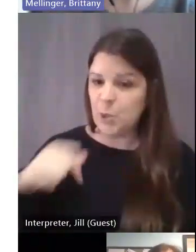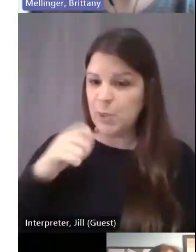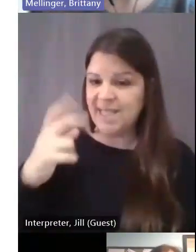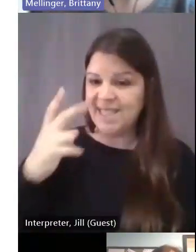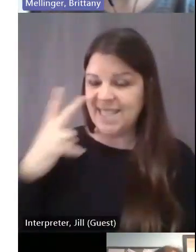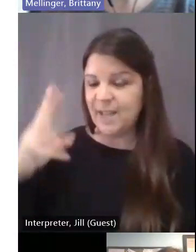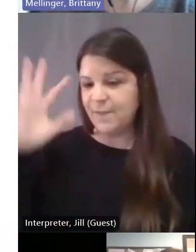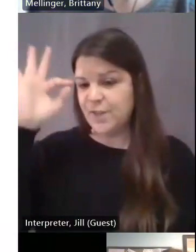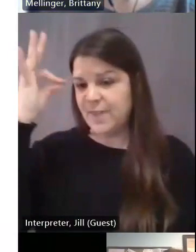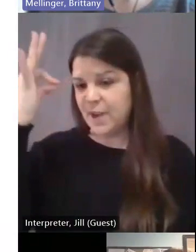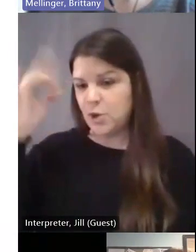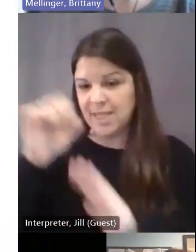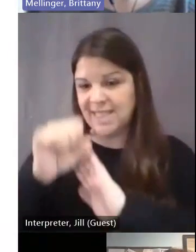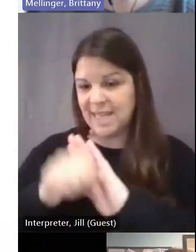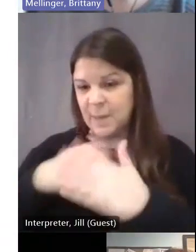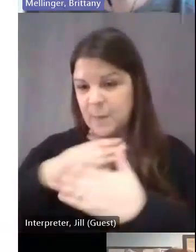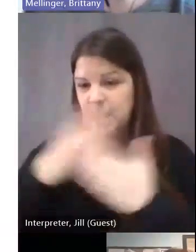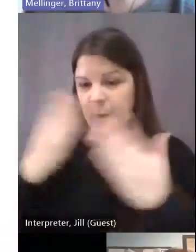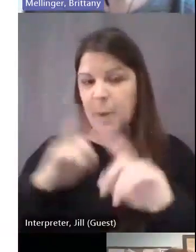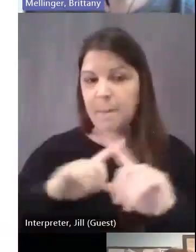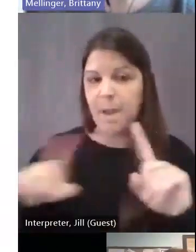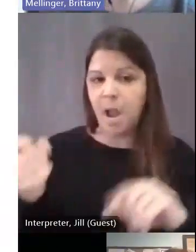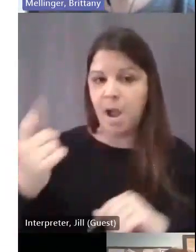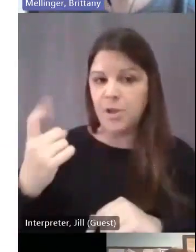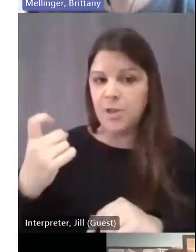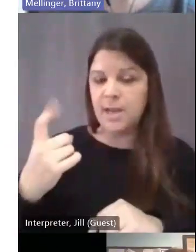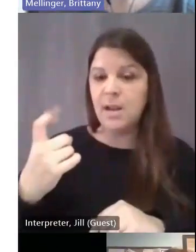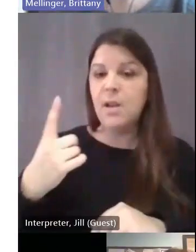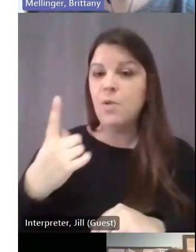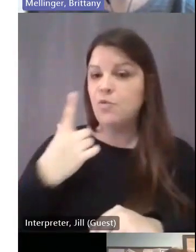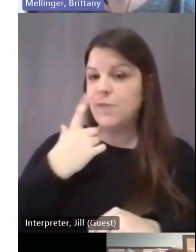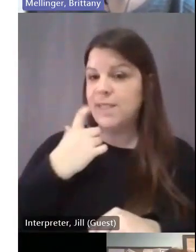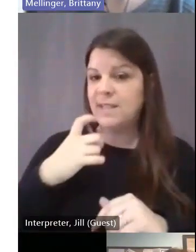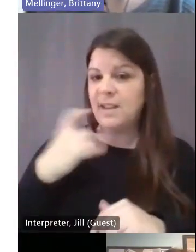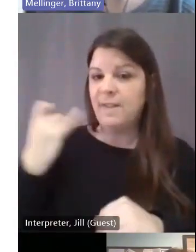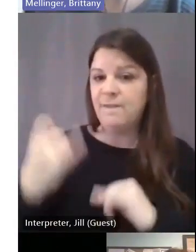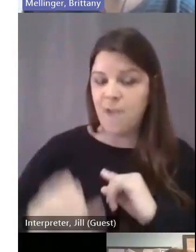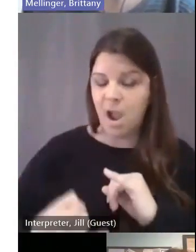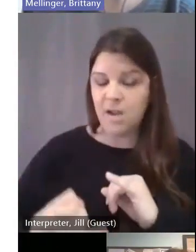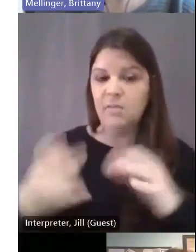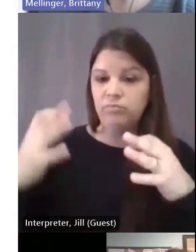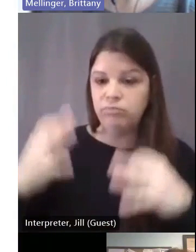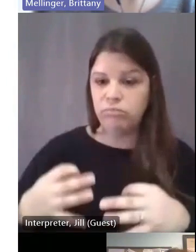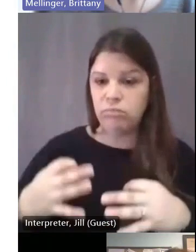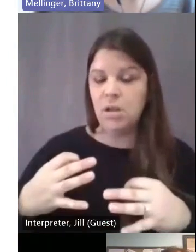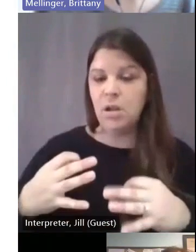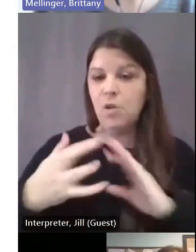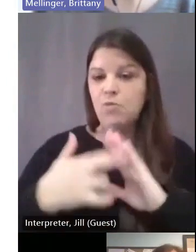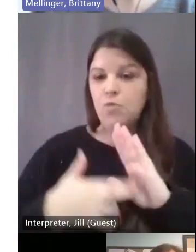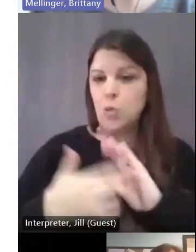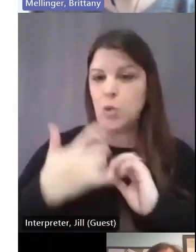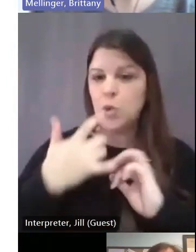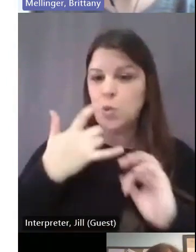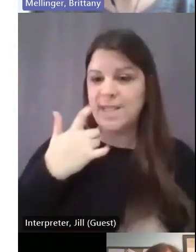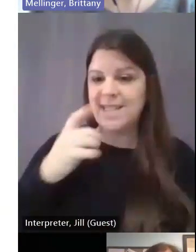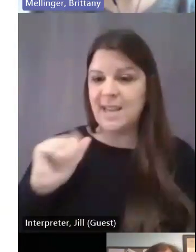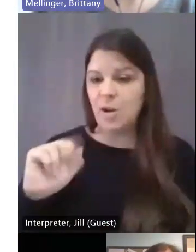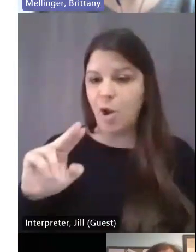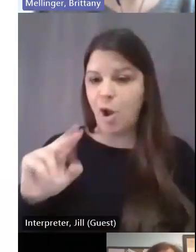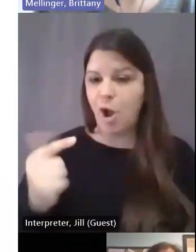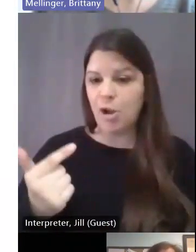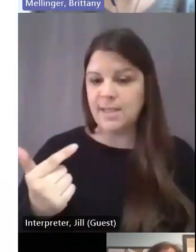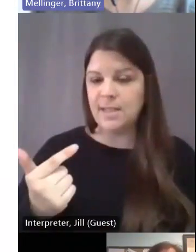or the state level. However, we did recently finalize regulations back in August